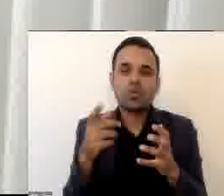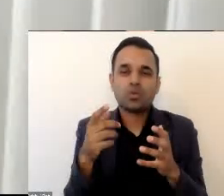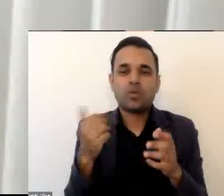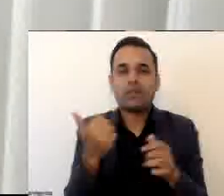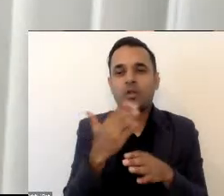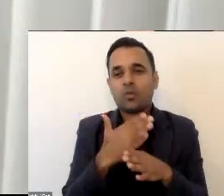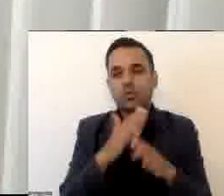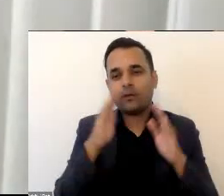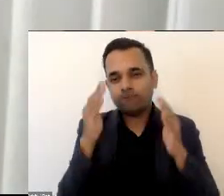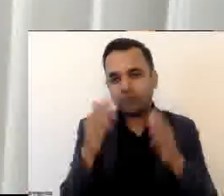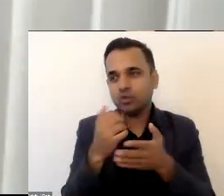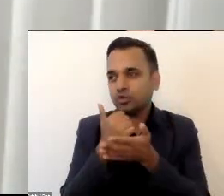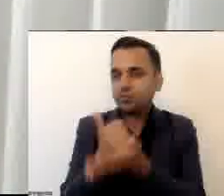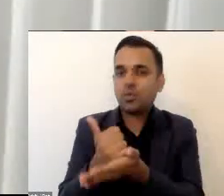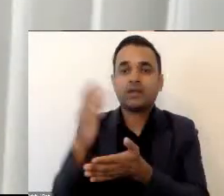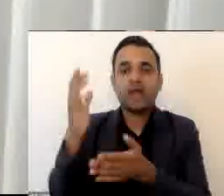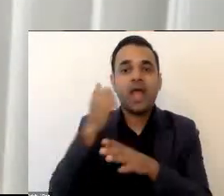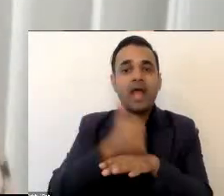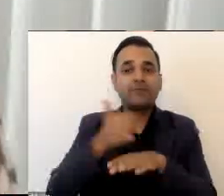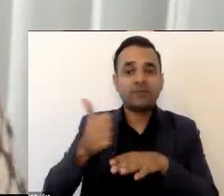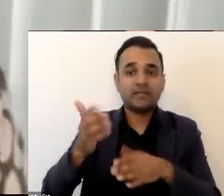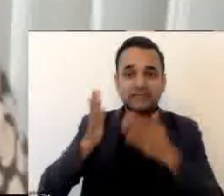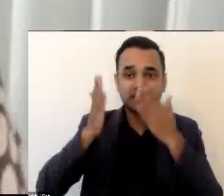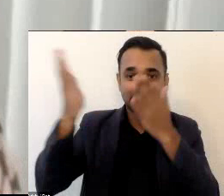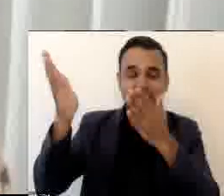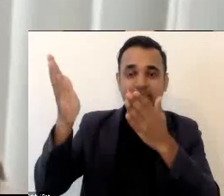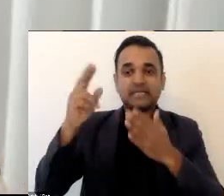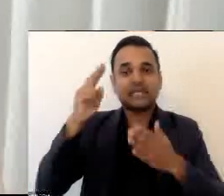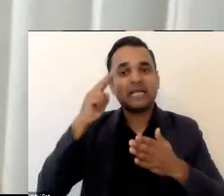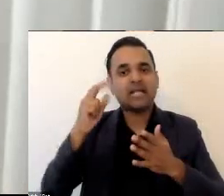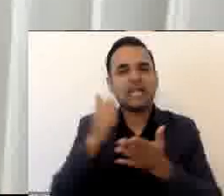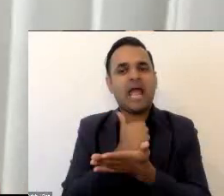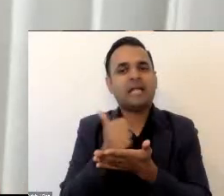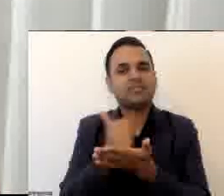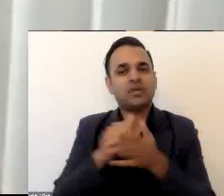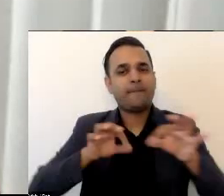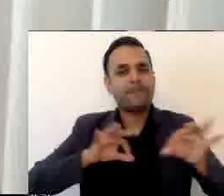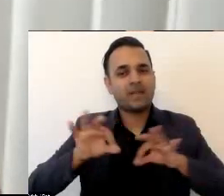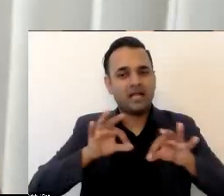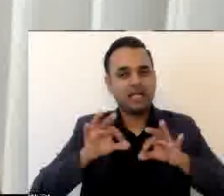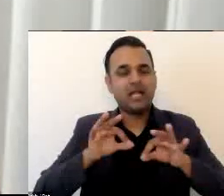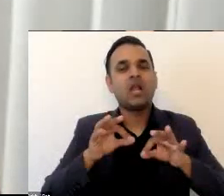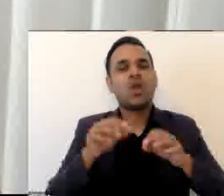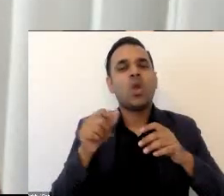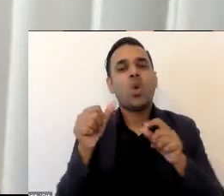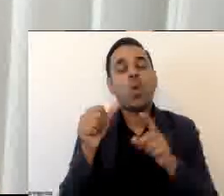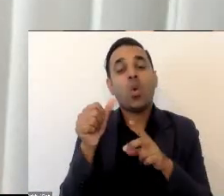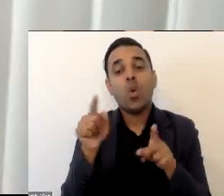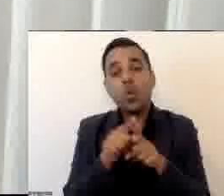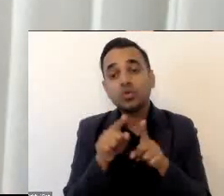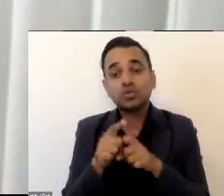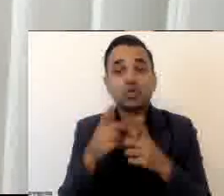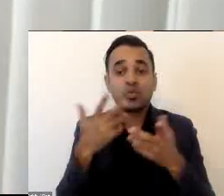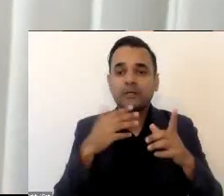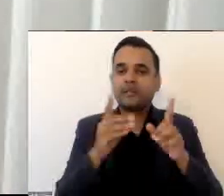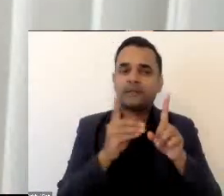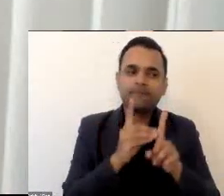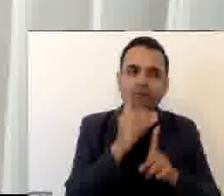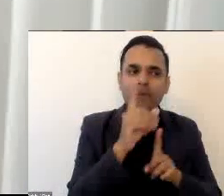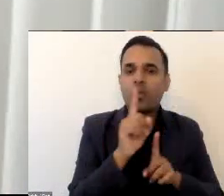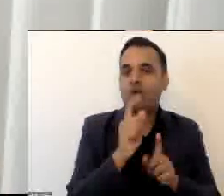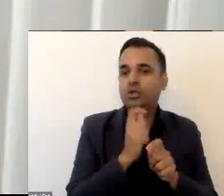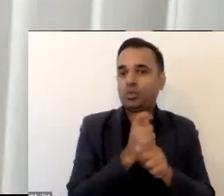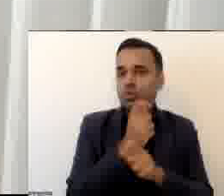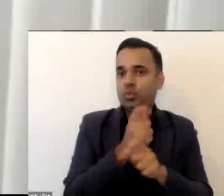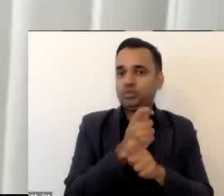building capacity of different stakeholders. And, you know, I may not have very sort of, you know, direct examples here to share,